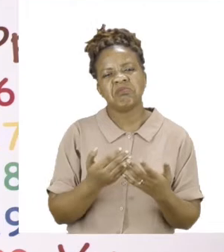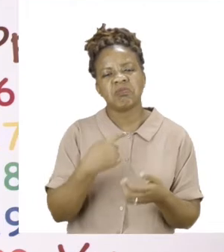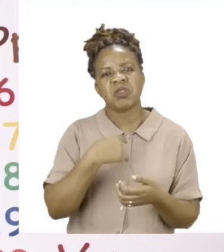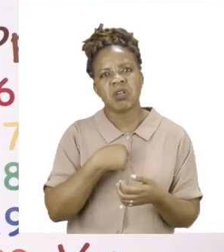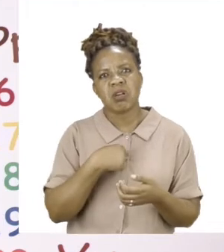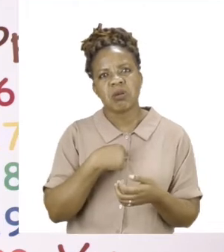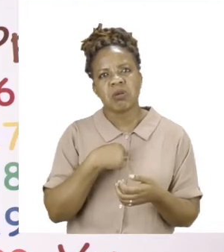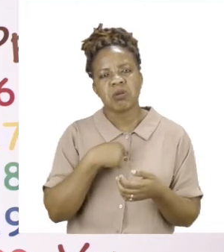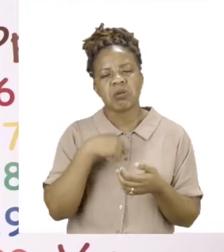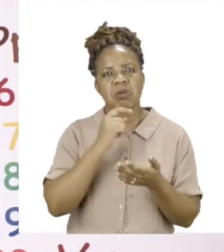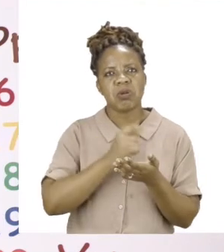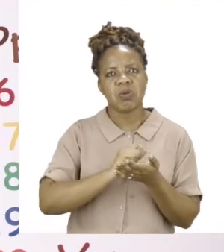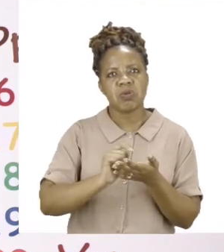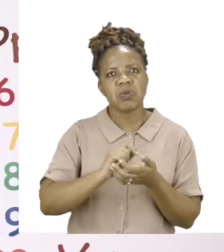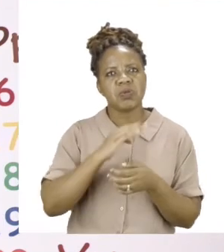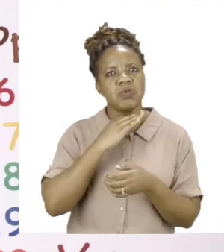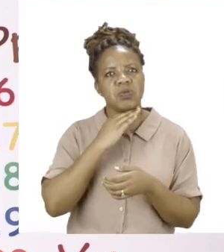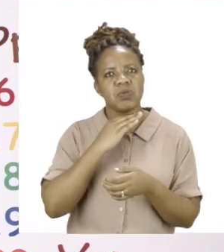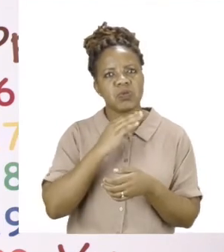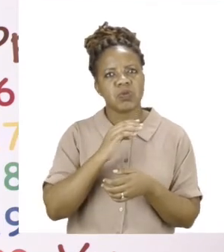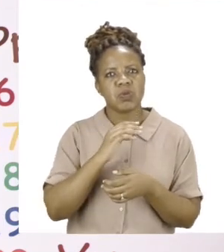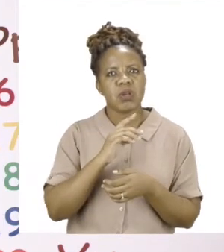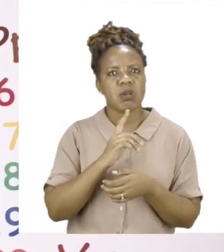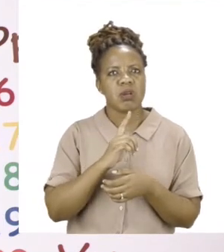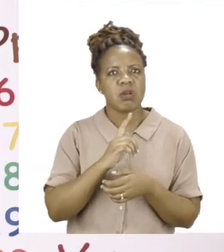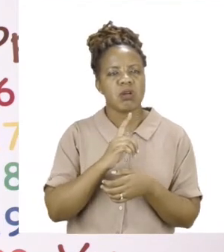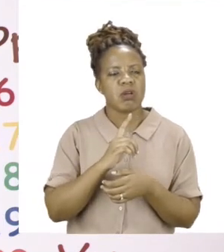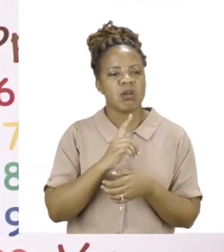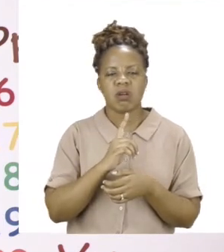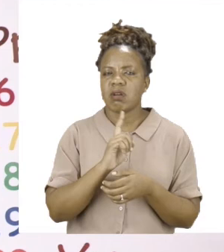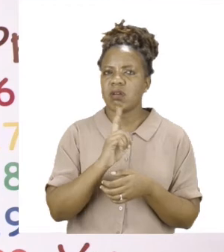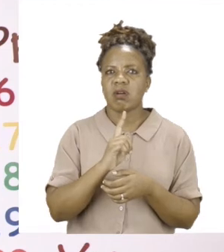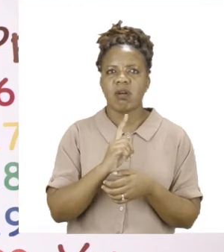doesn't sound right. How about I wrote at?